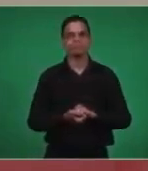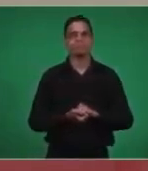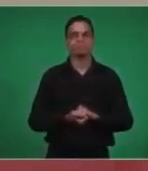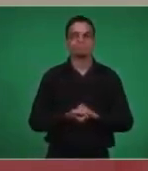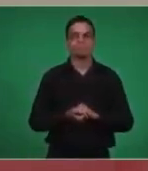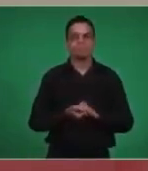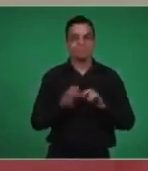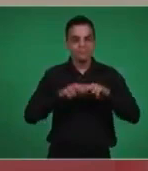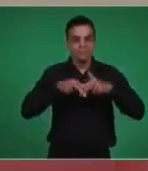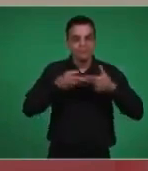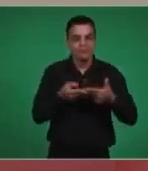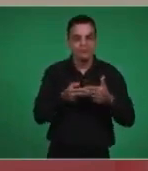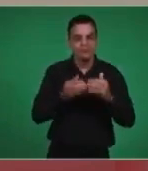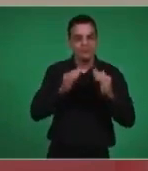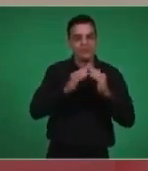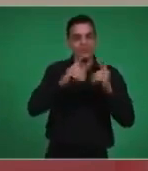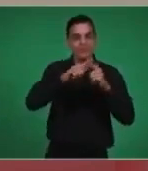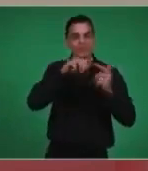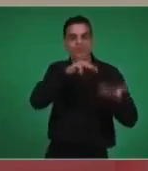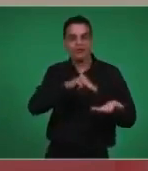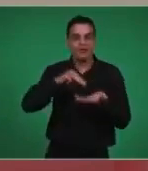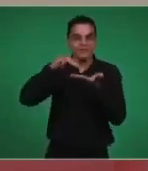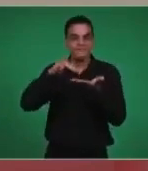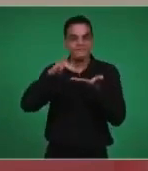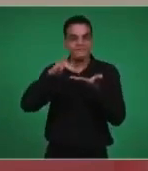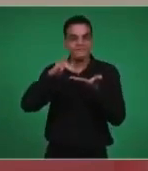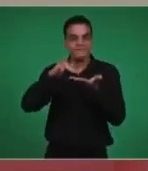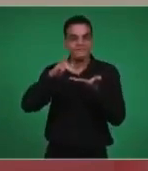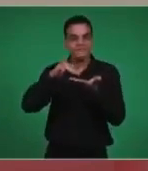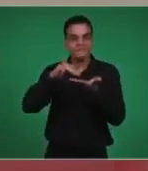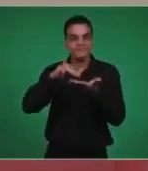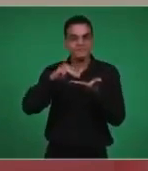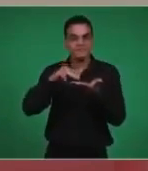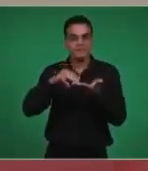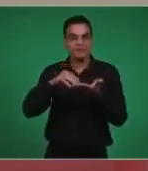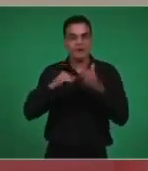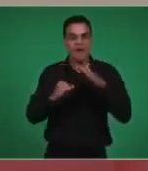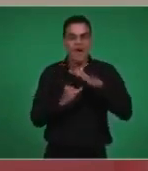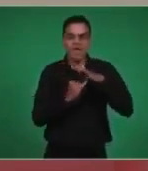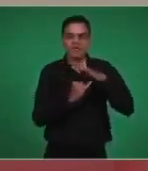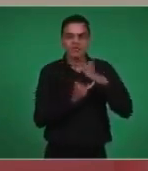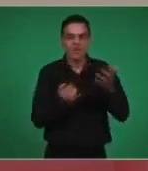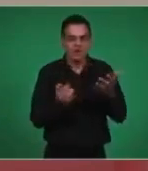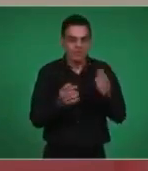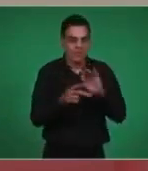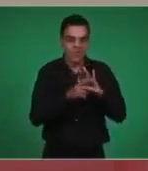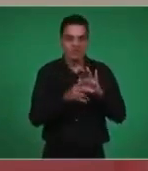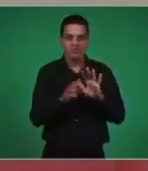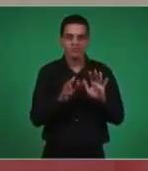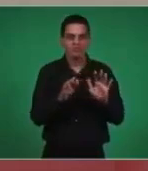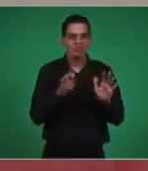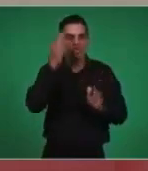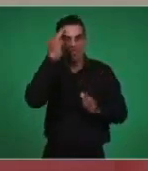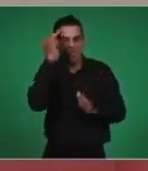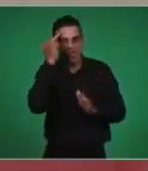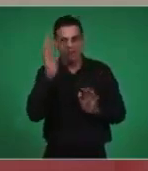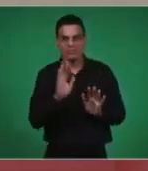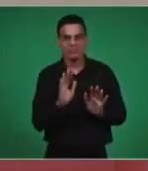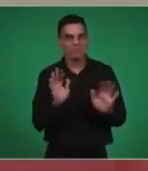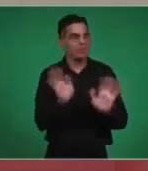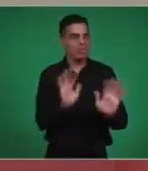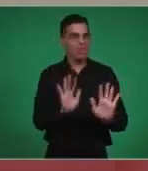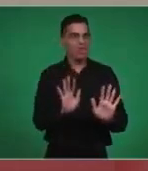The Maranatha Christian Church does not depend on an institution. It's not a common